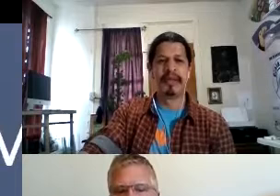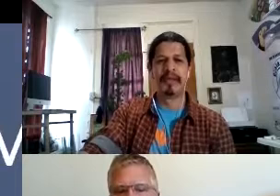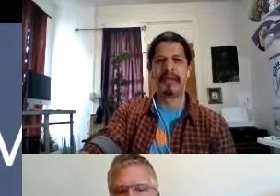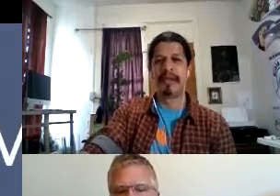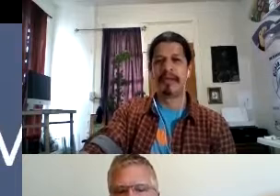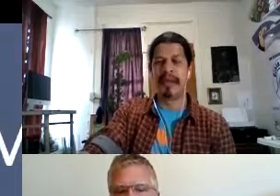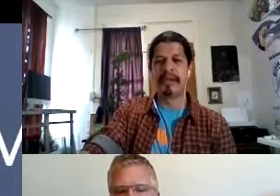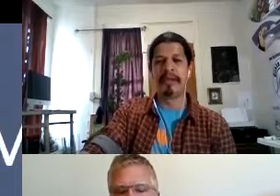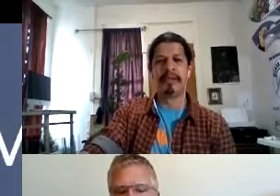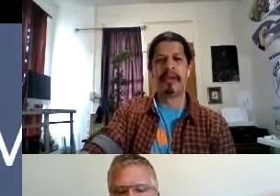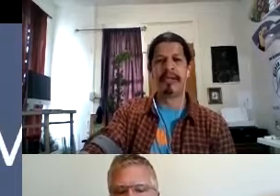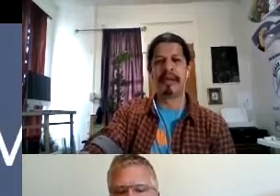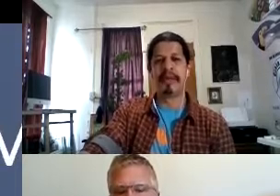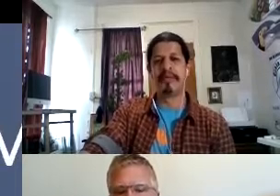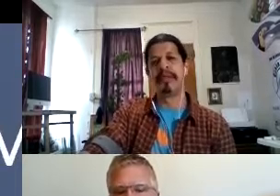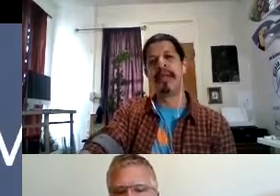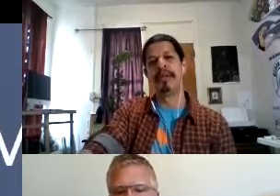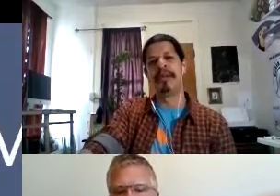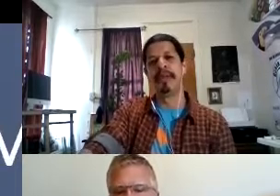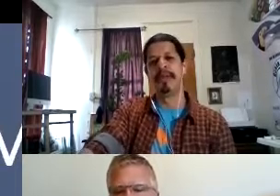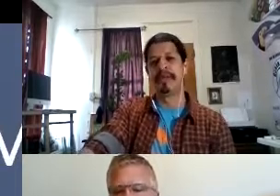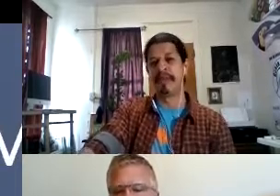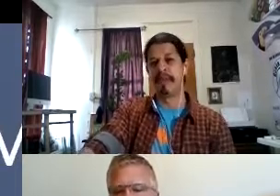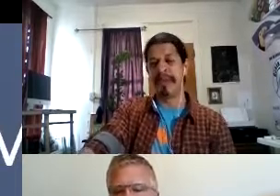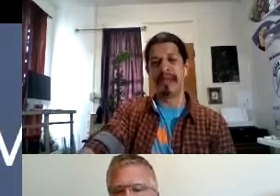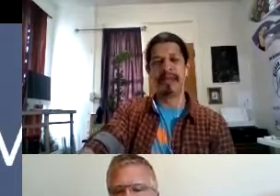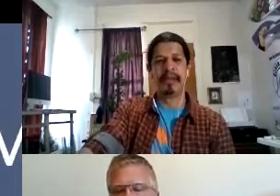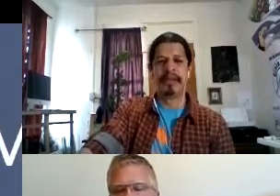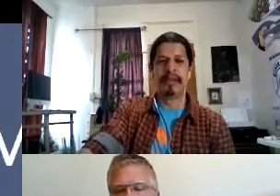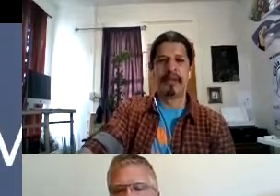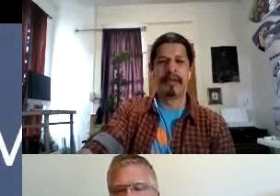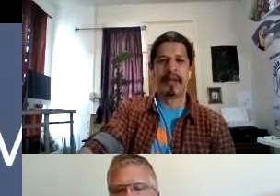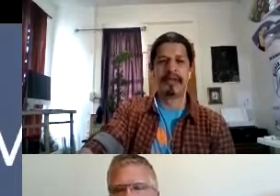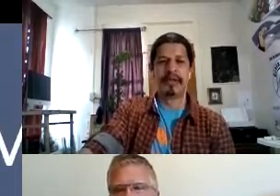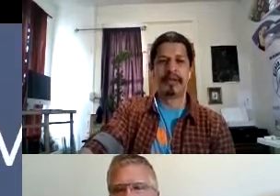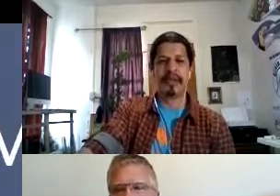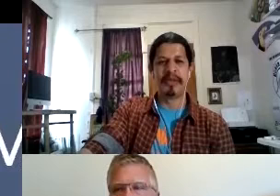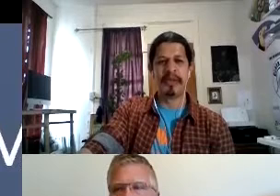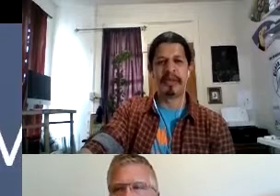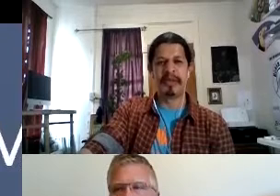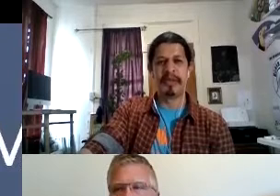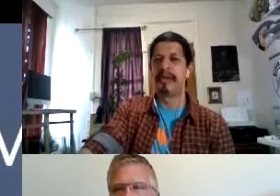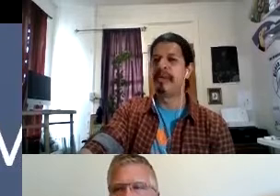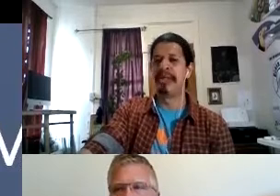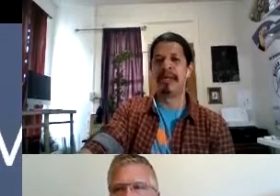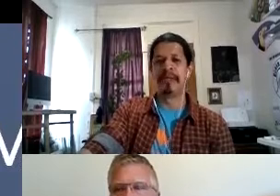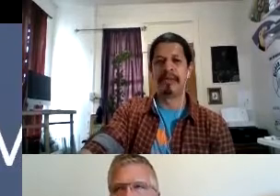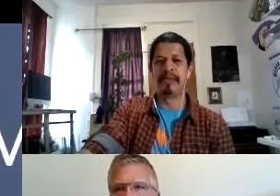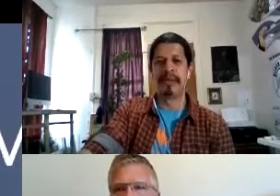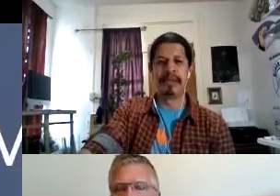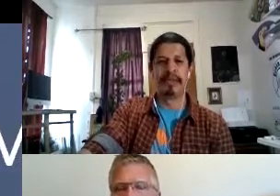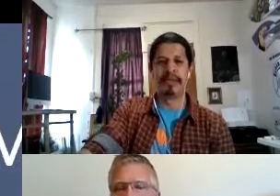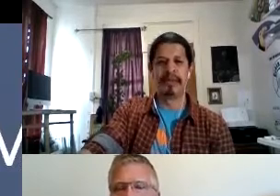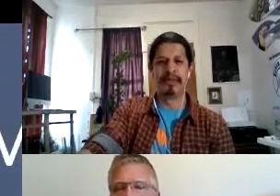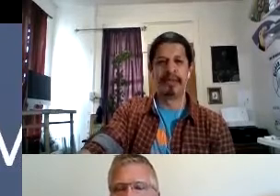And after you raise your hand to ask a question, we'll allow 2 minutes for you to speak. If you want to ask your question through on the chat